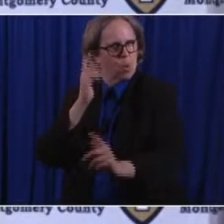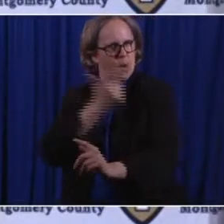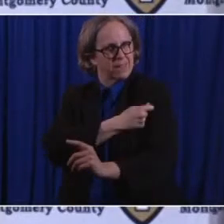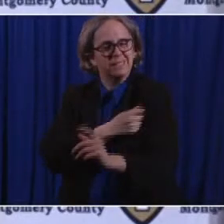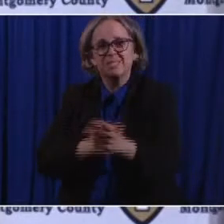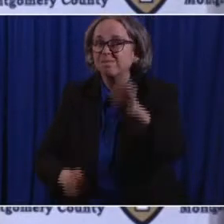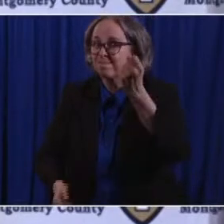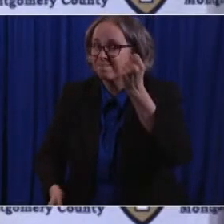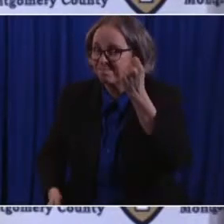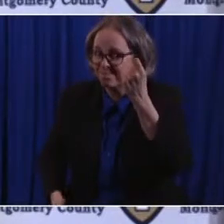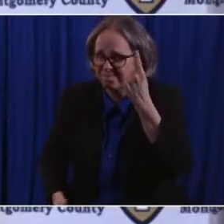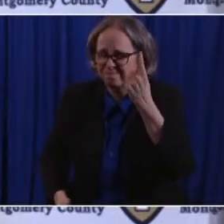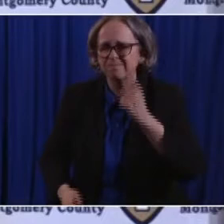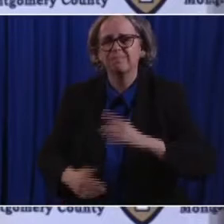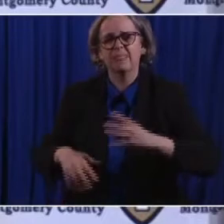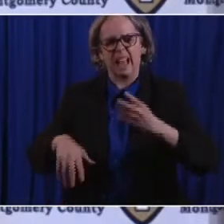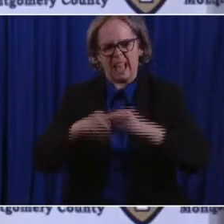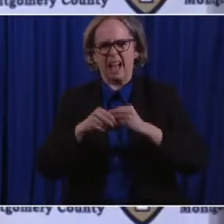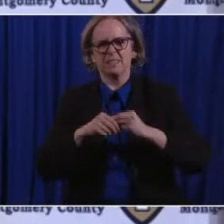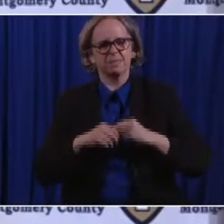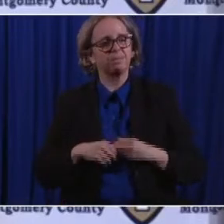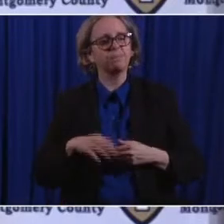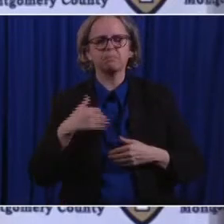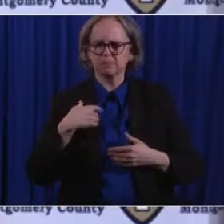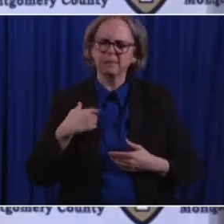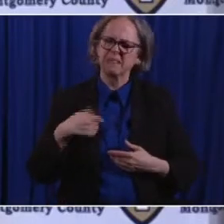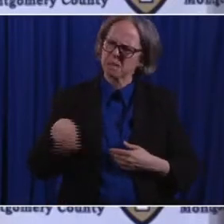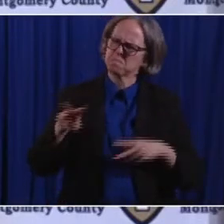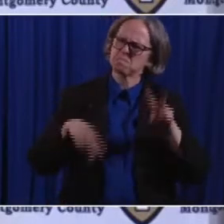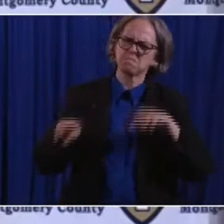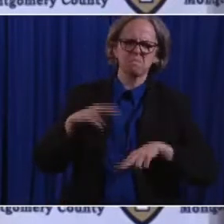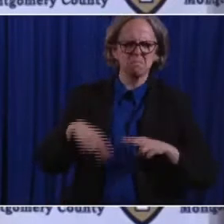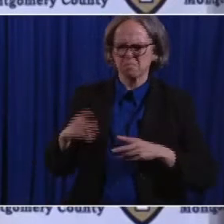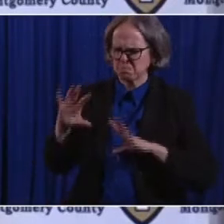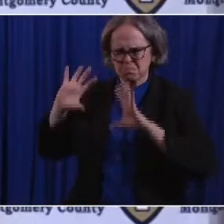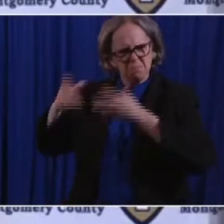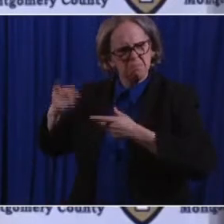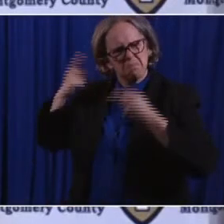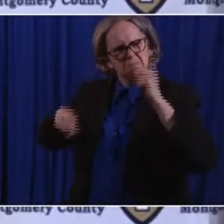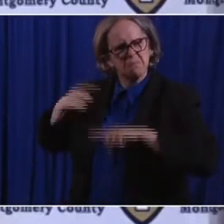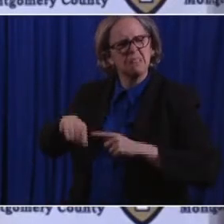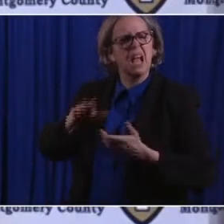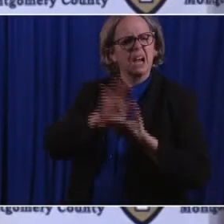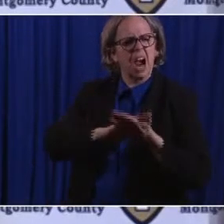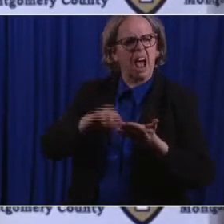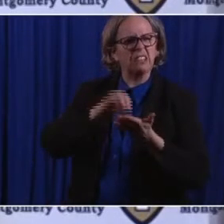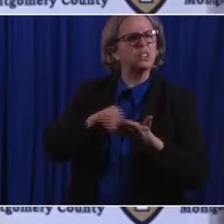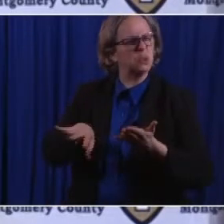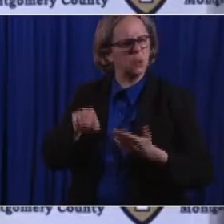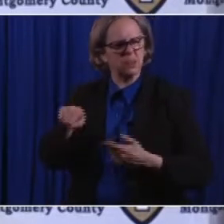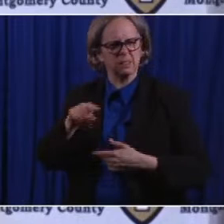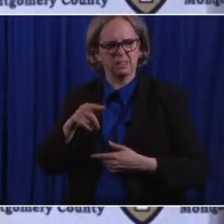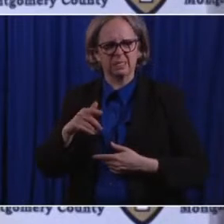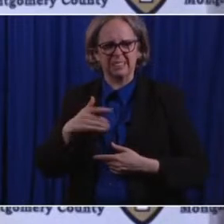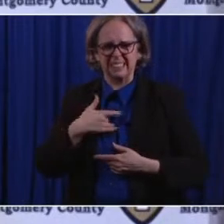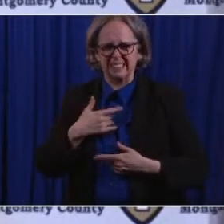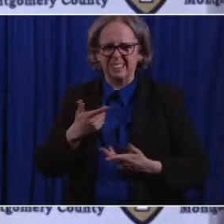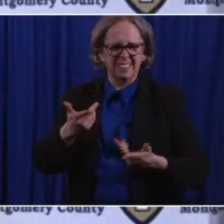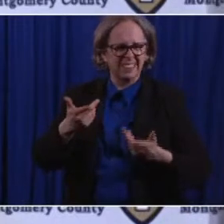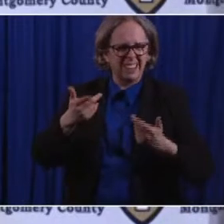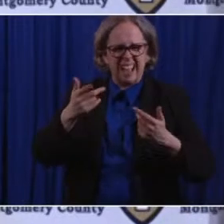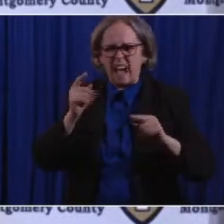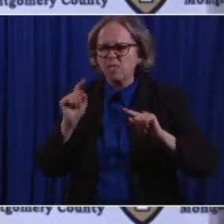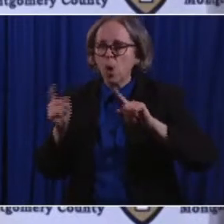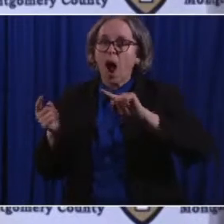college students will opt to get that vaccine if they can get it right there, and they can get it at the same time that their